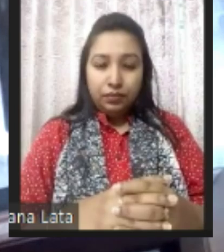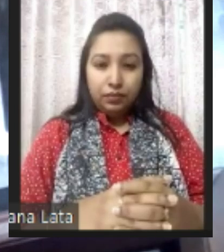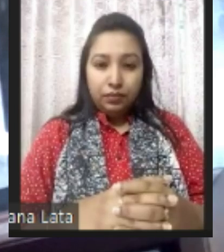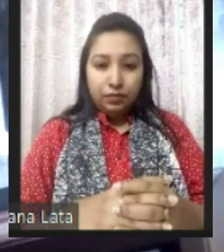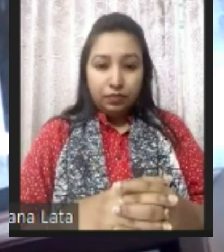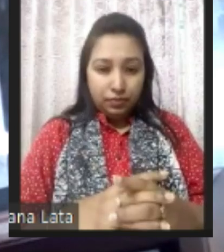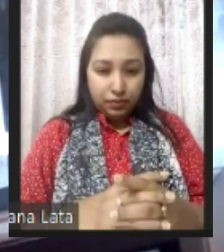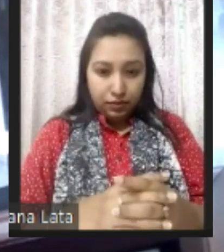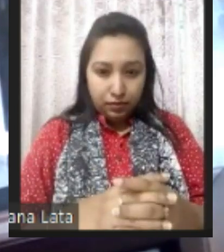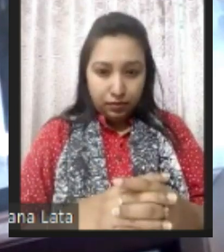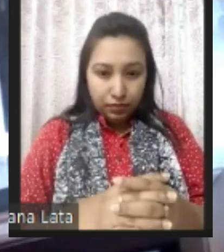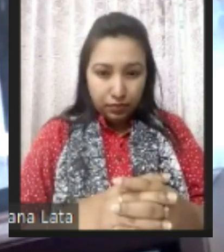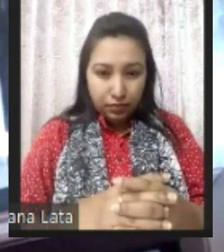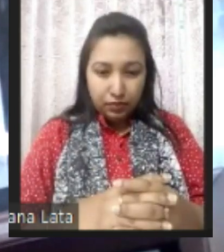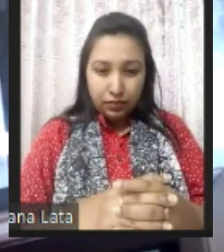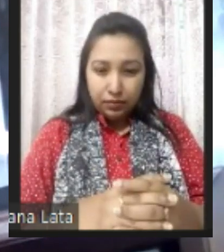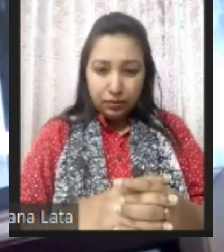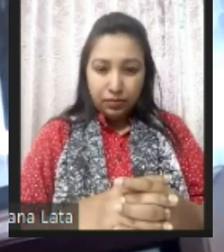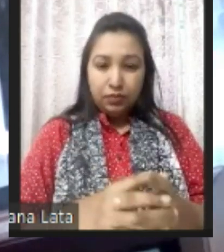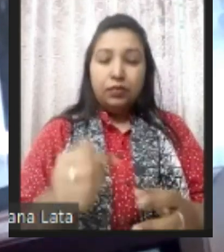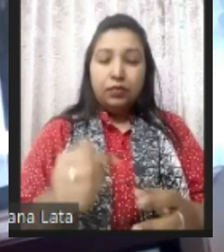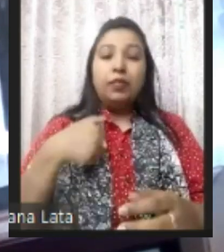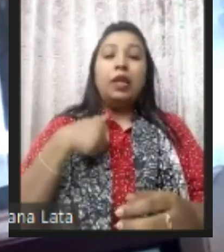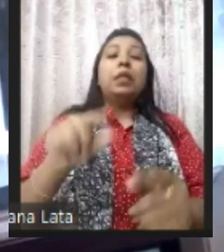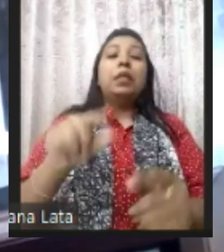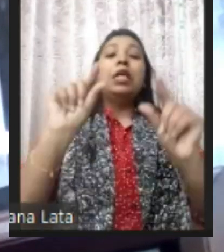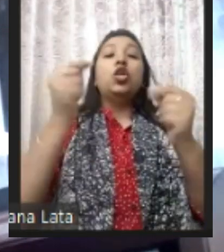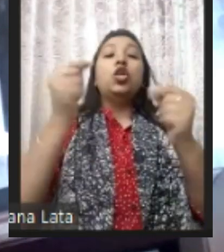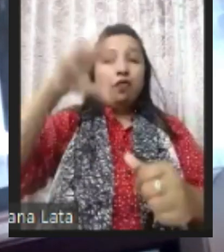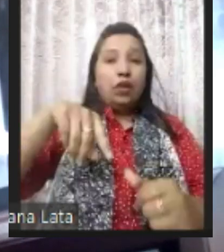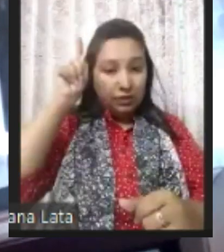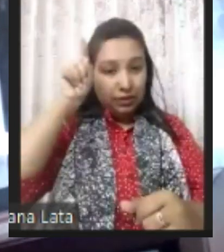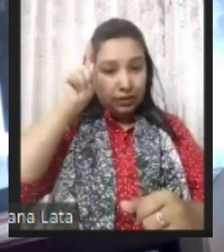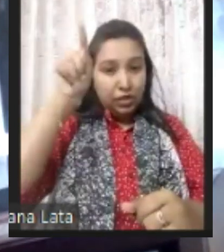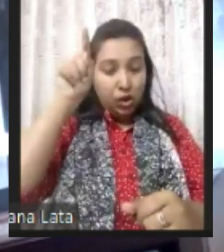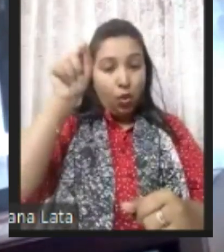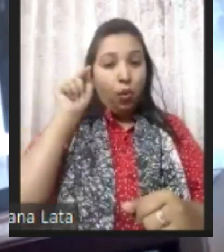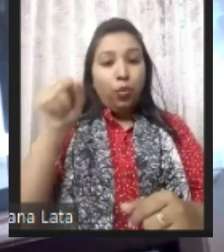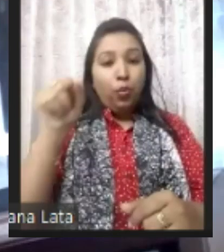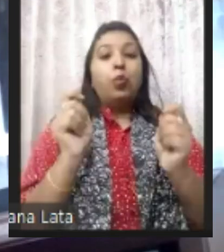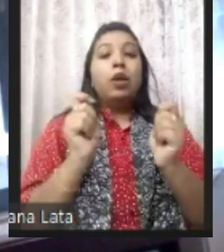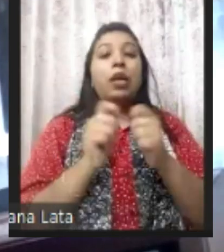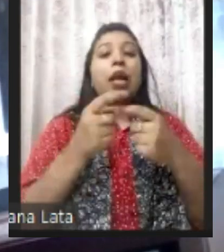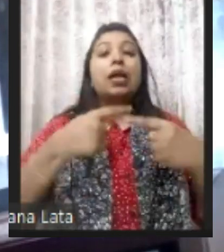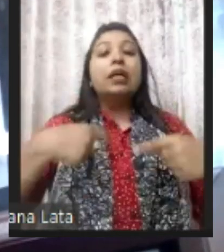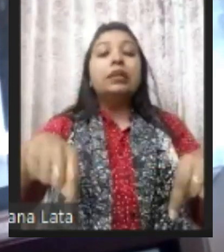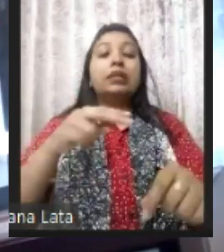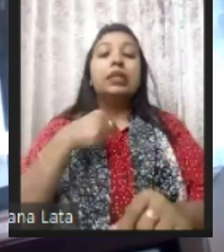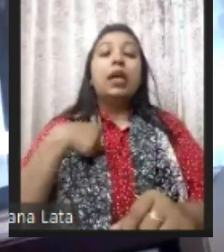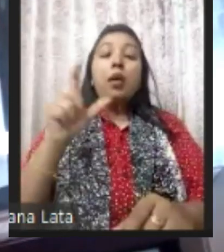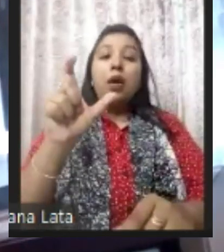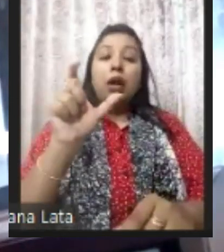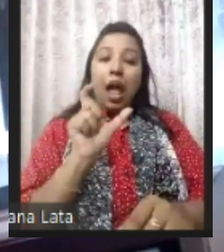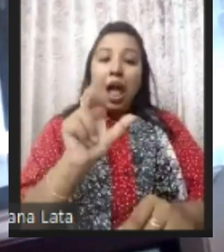have an entry system in our campus or in premises, so usually it is ID card based. But for